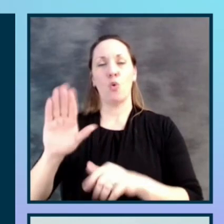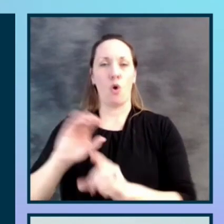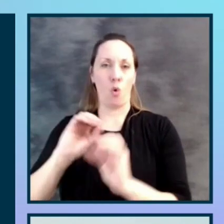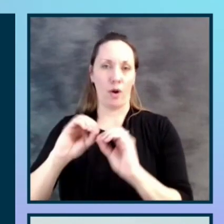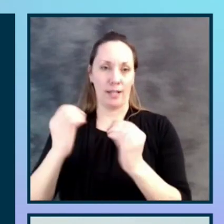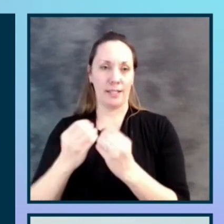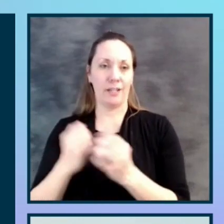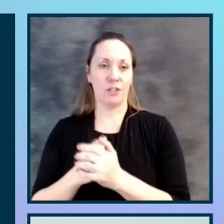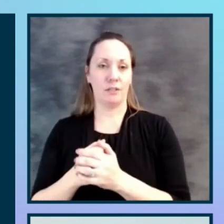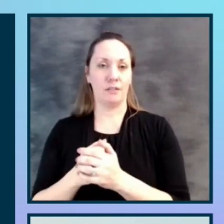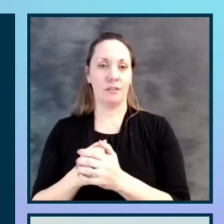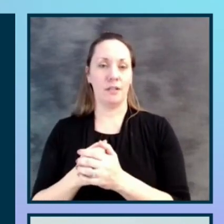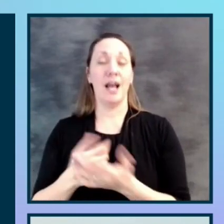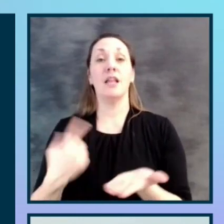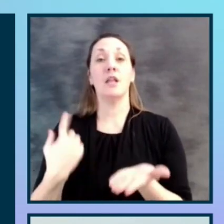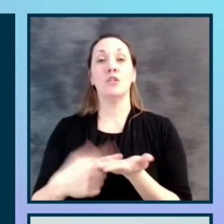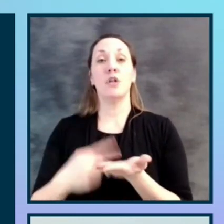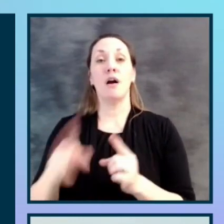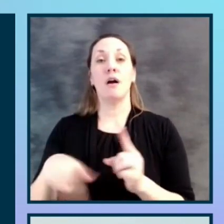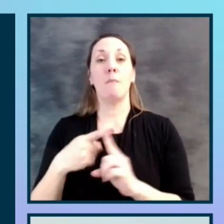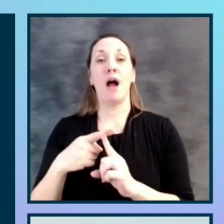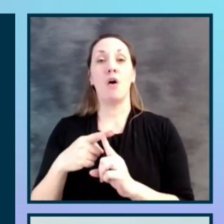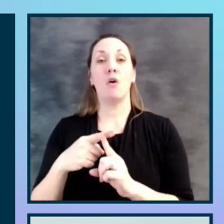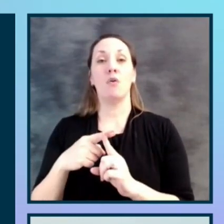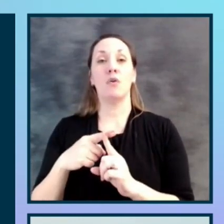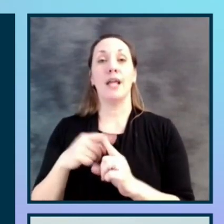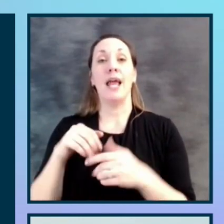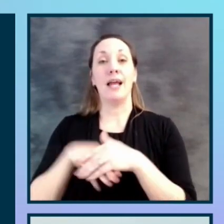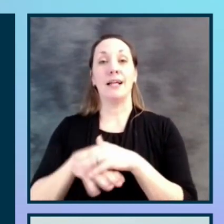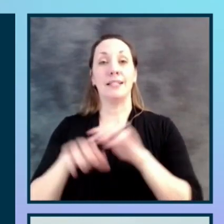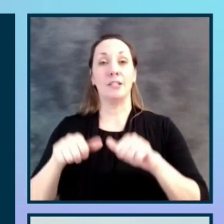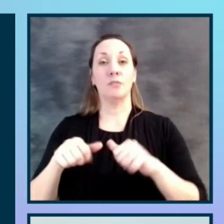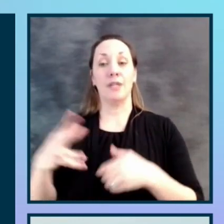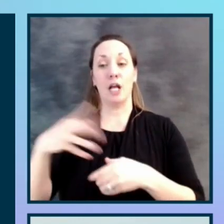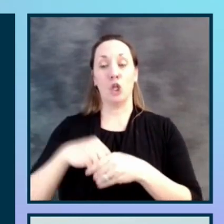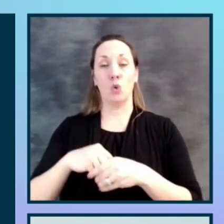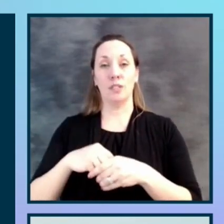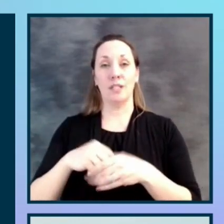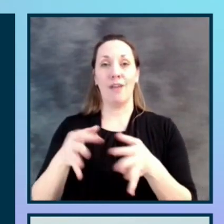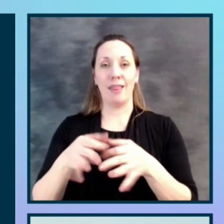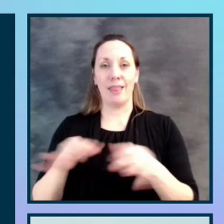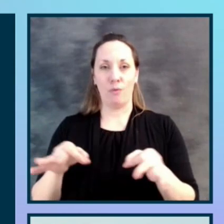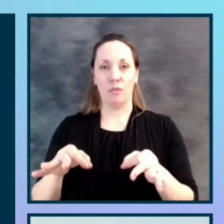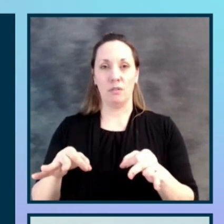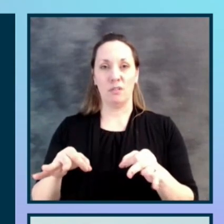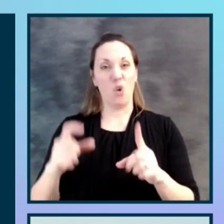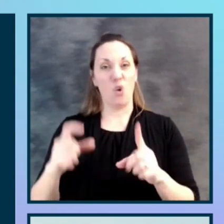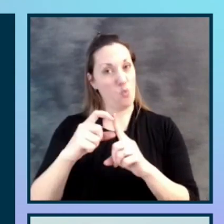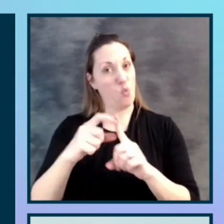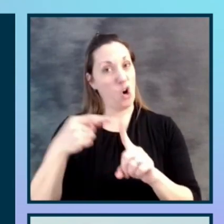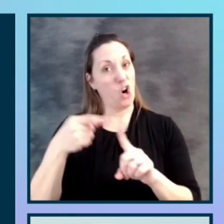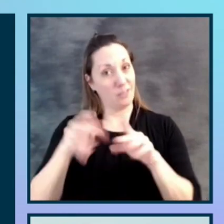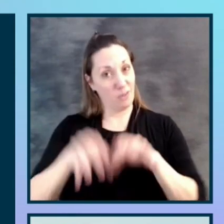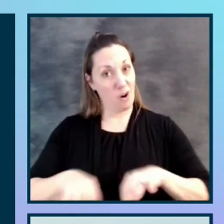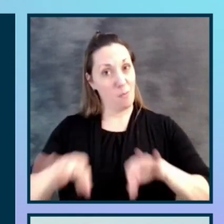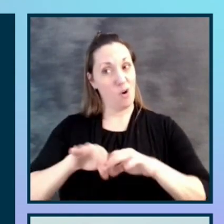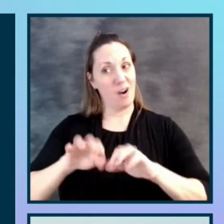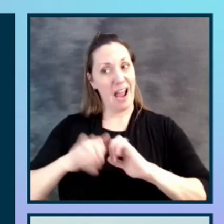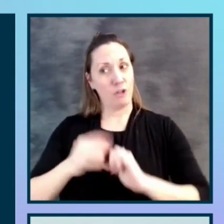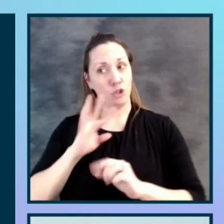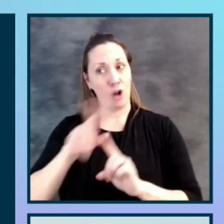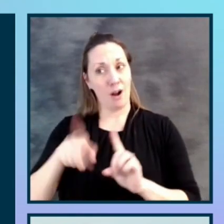Let's start with disability inclusive language. Words matter, and how you talk about people with